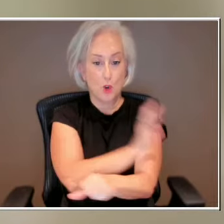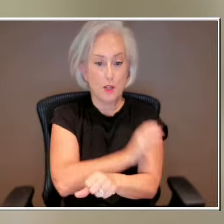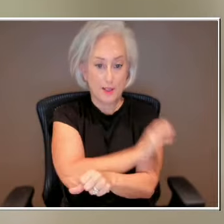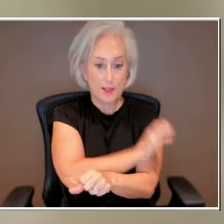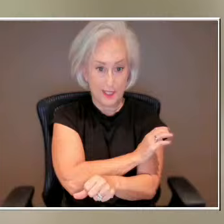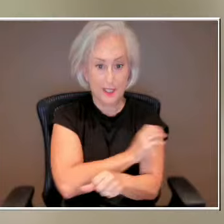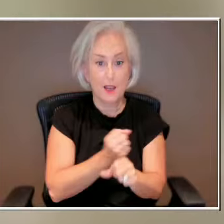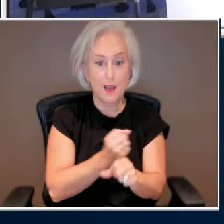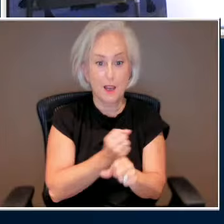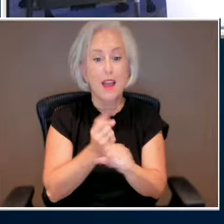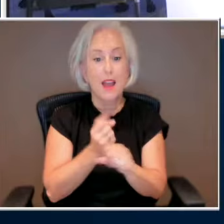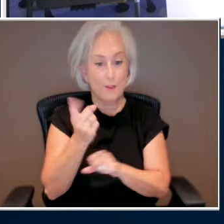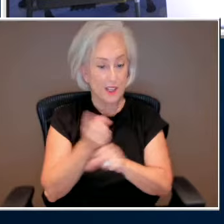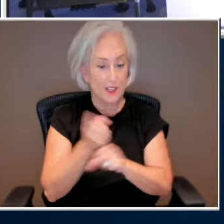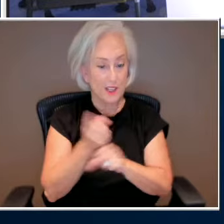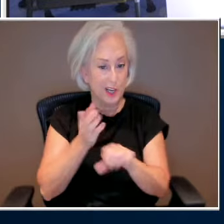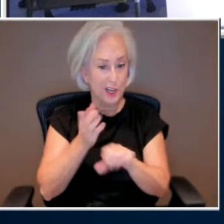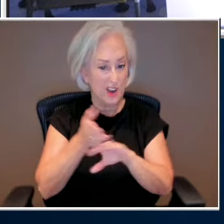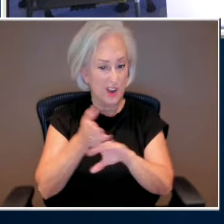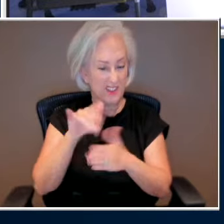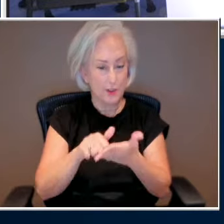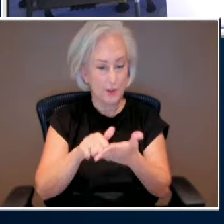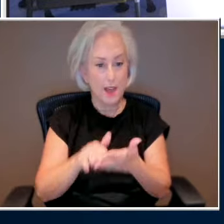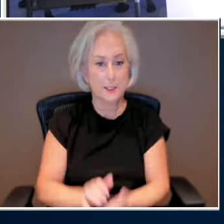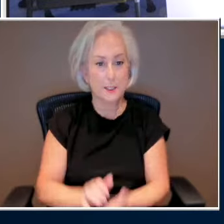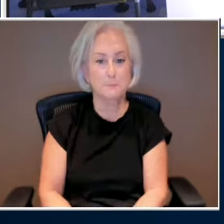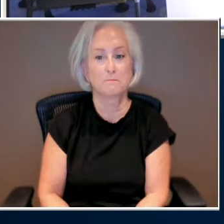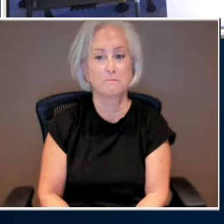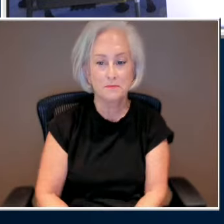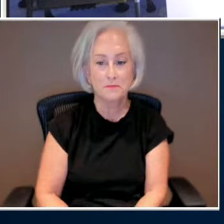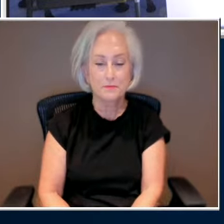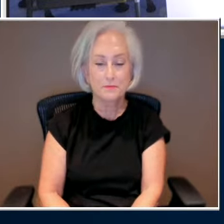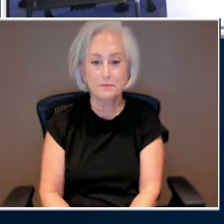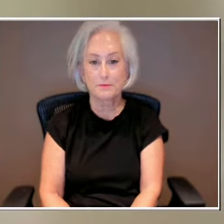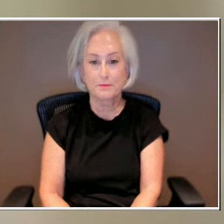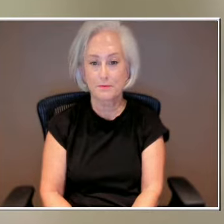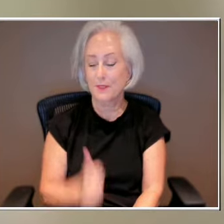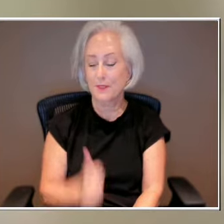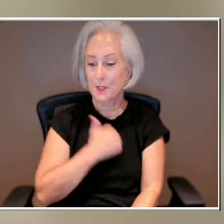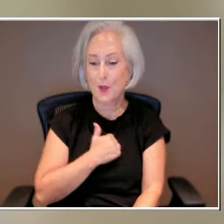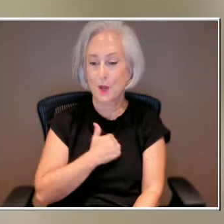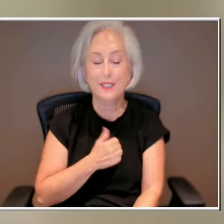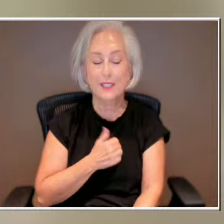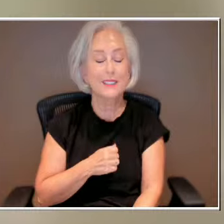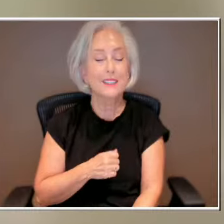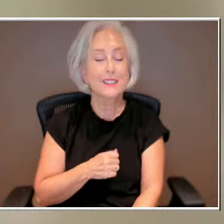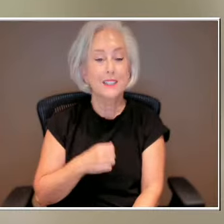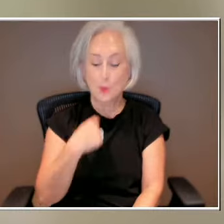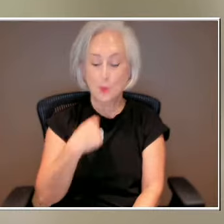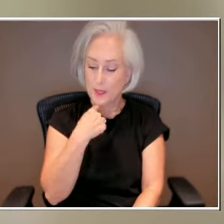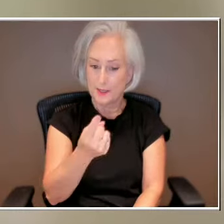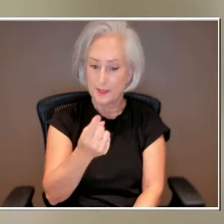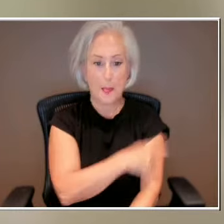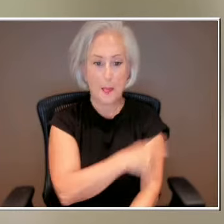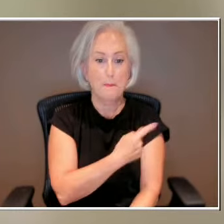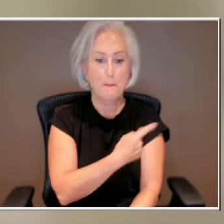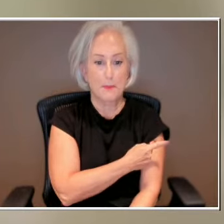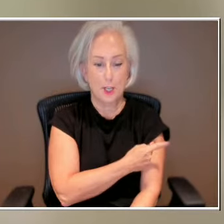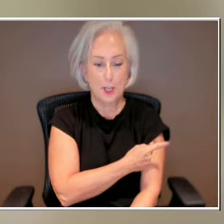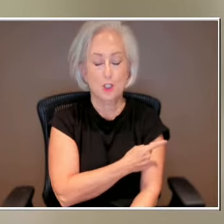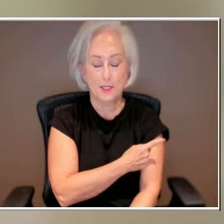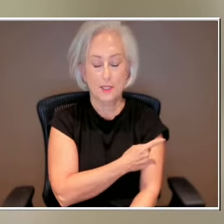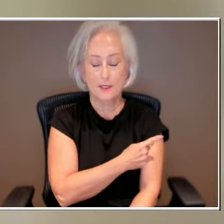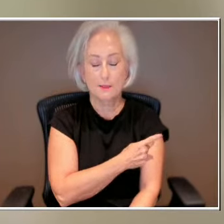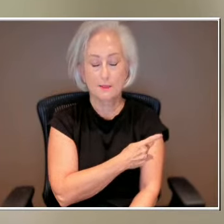thereafter. Dr. Sharma, and we always tell patients. Oh, I'm sorry, go. I was going to say, we always tell patients to, as we were talking about, is